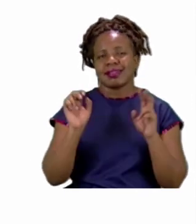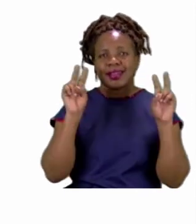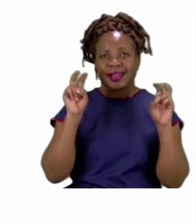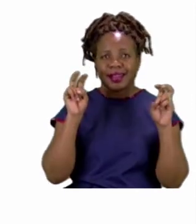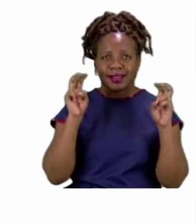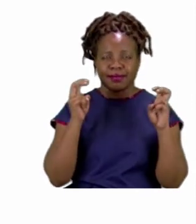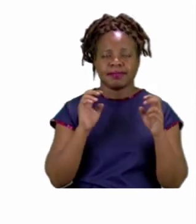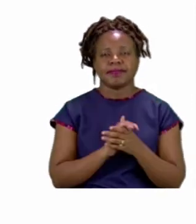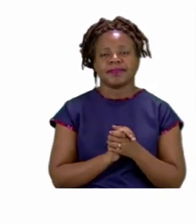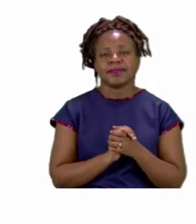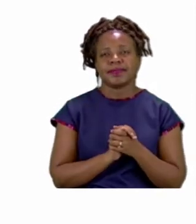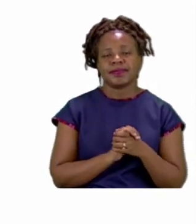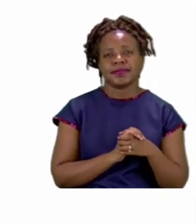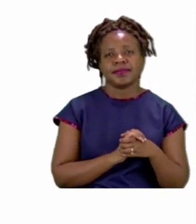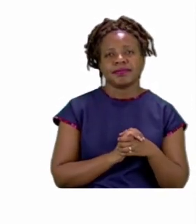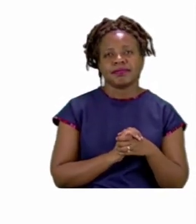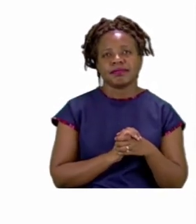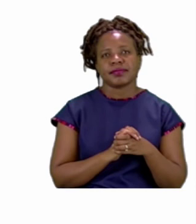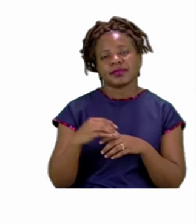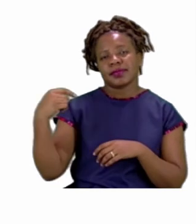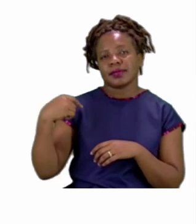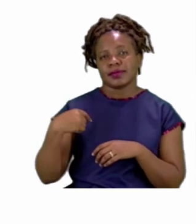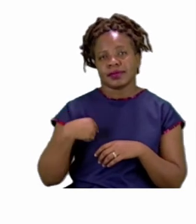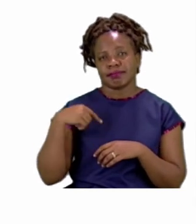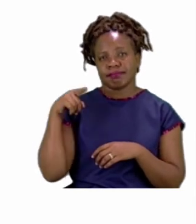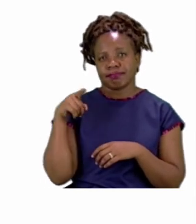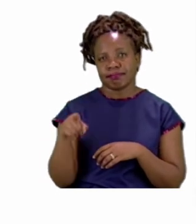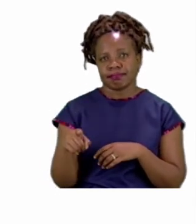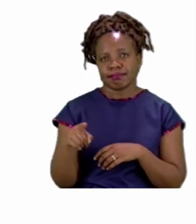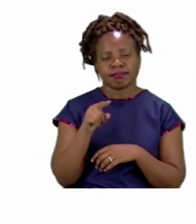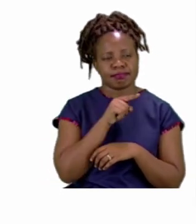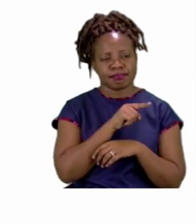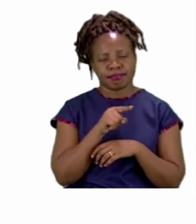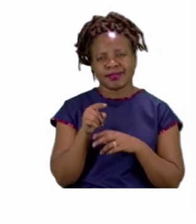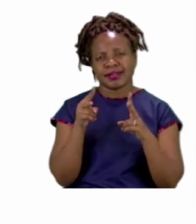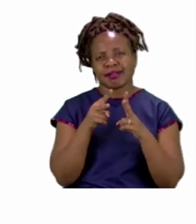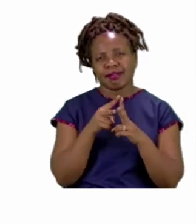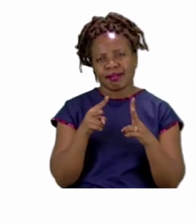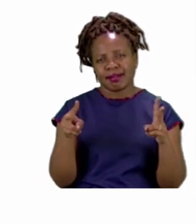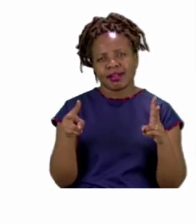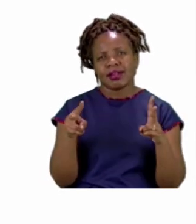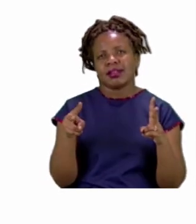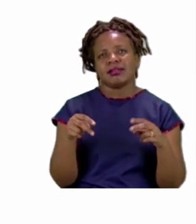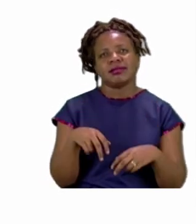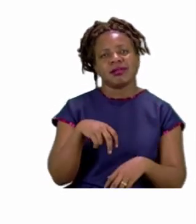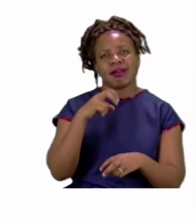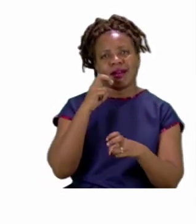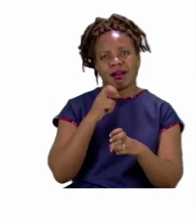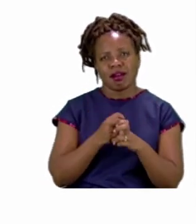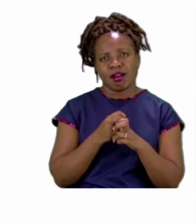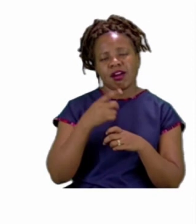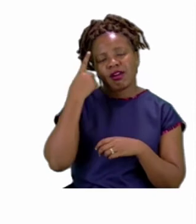examination. He dash very hard for his